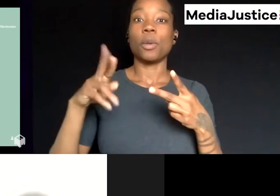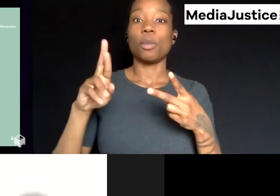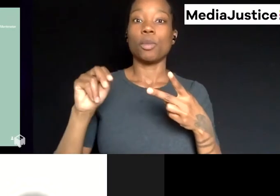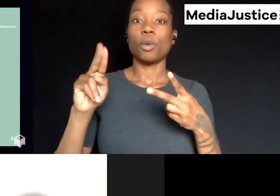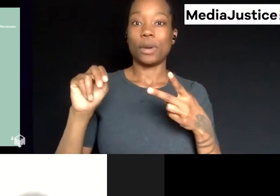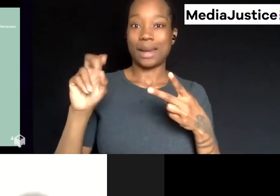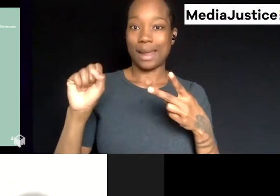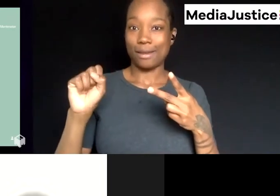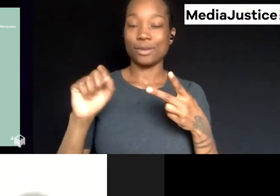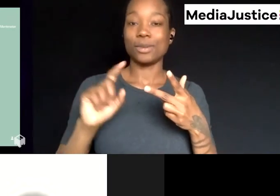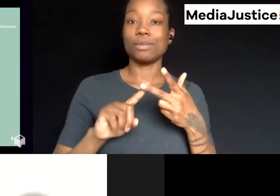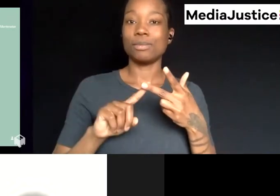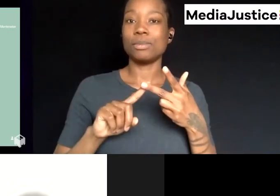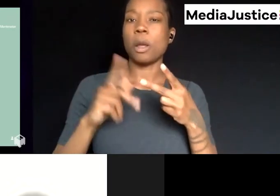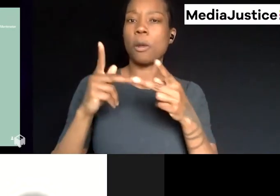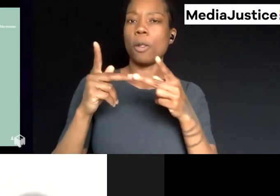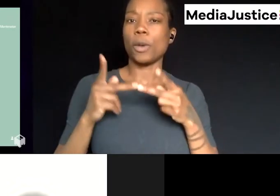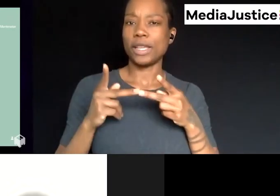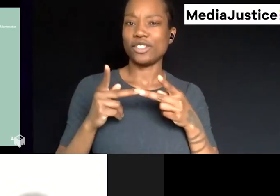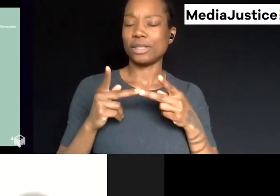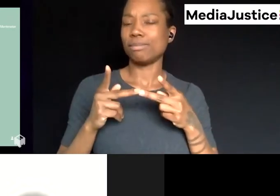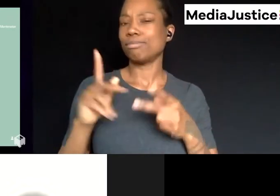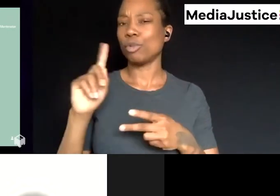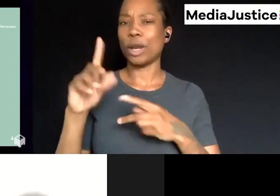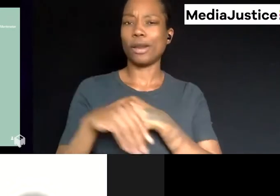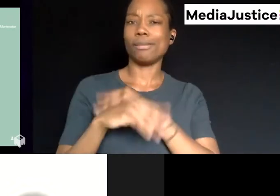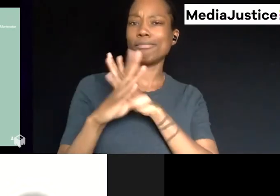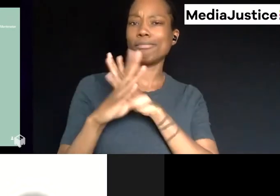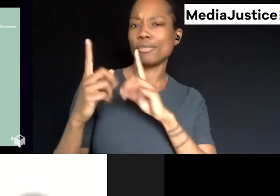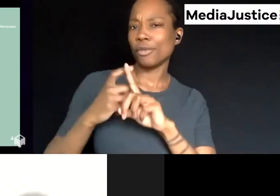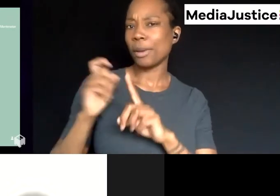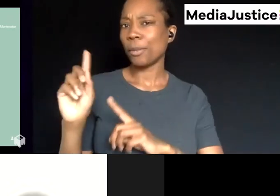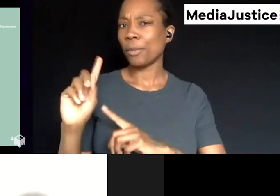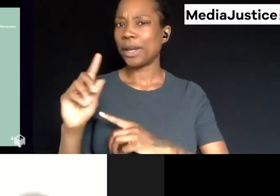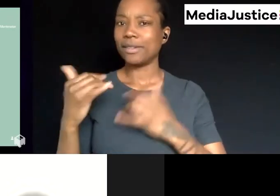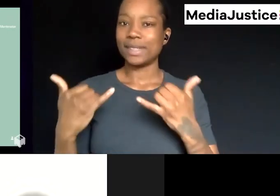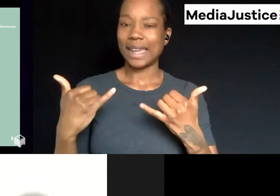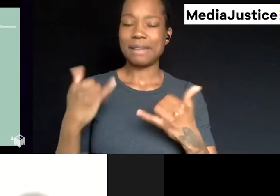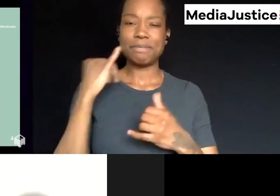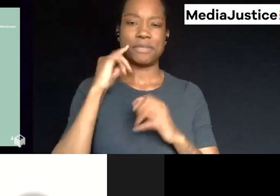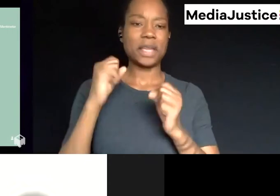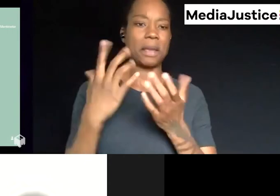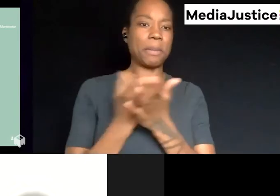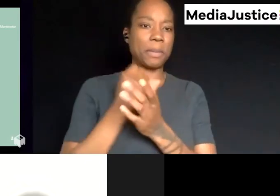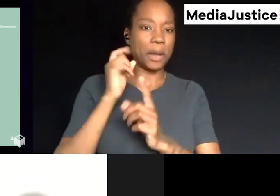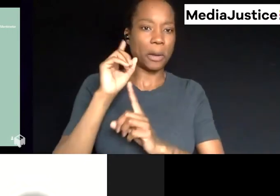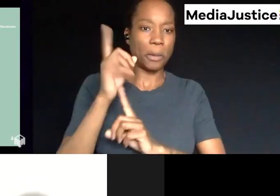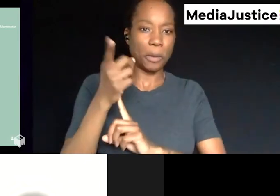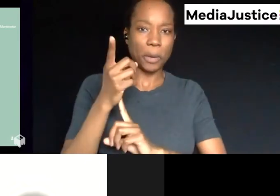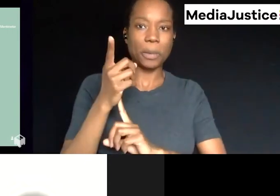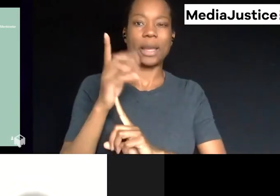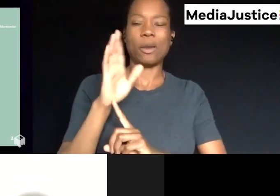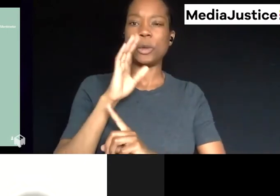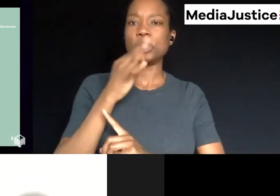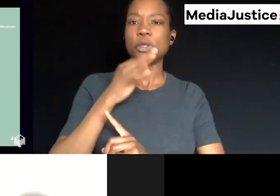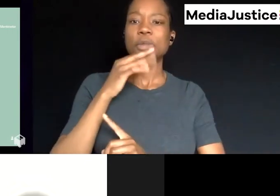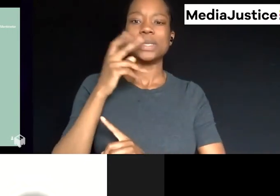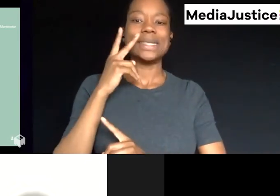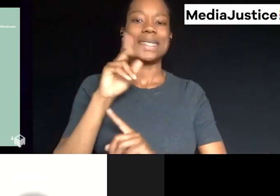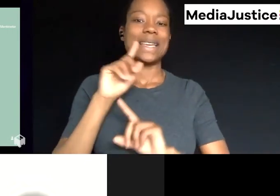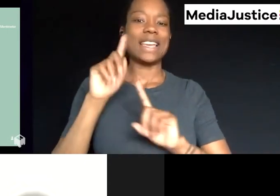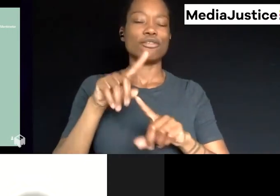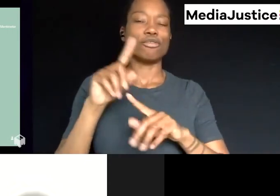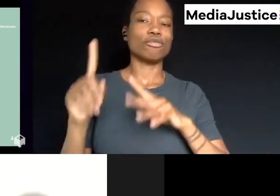in from today? So if you can take a moment, and we'll probably start to see answers pop up in here